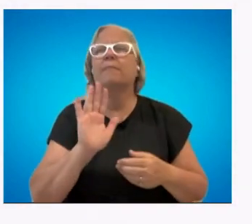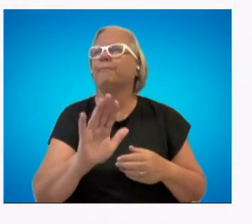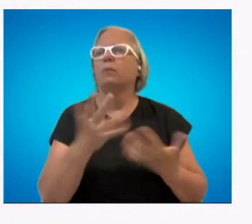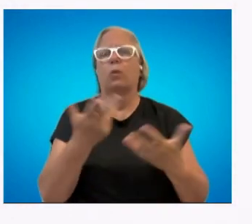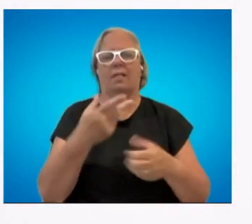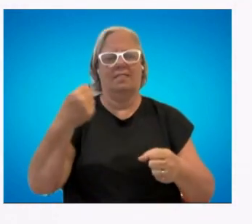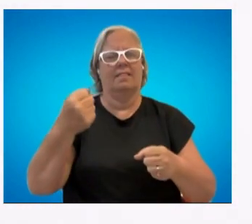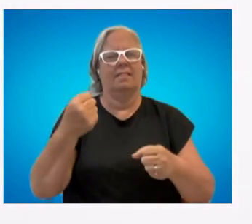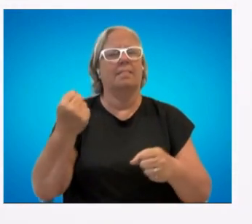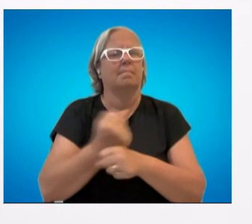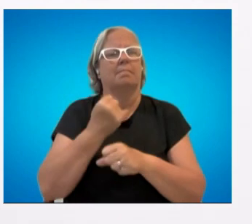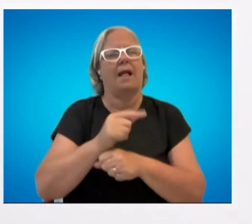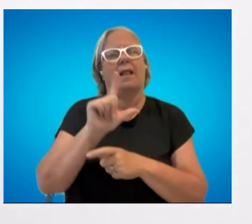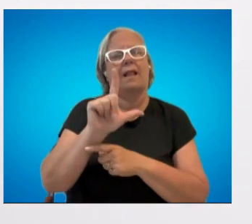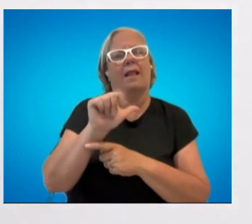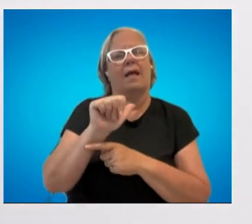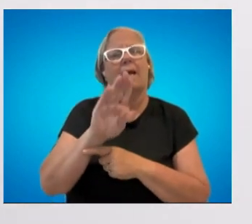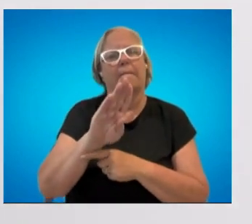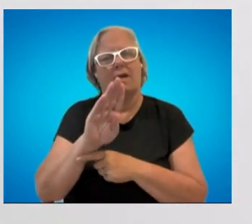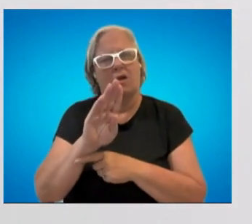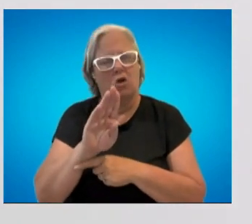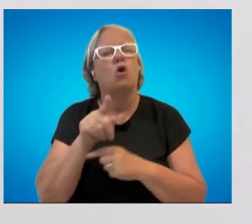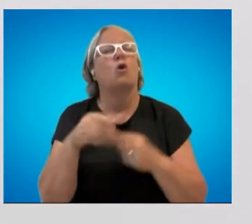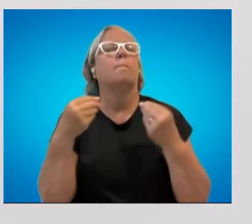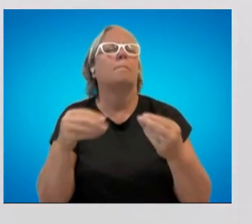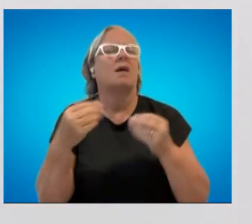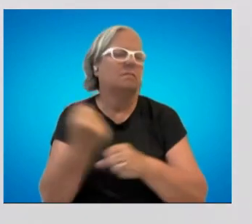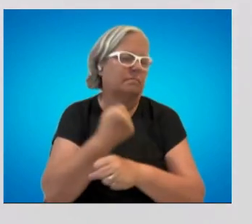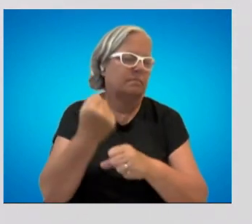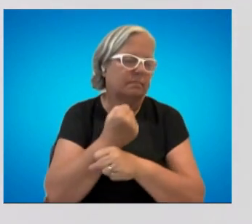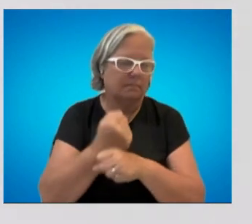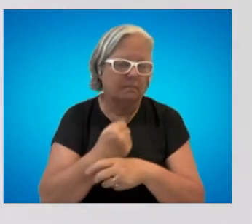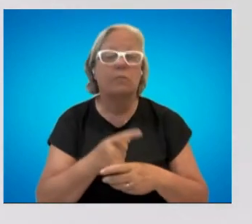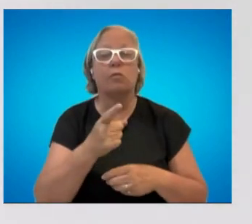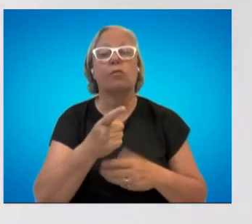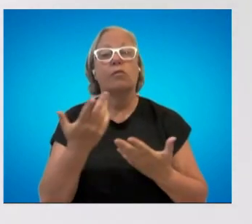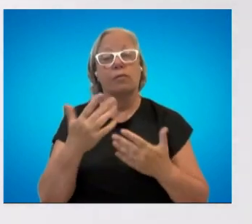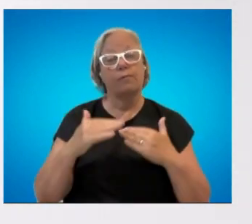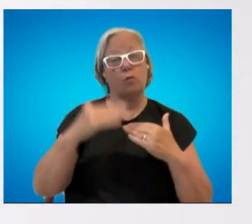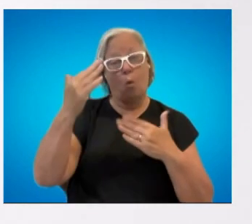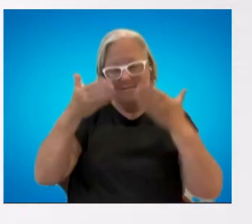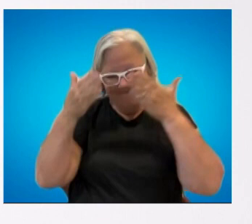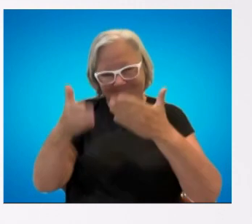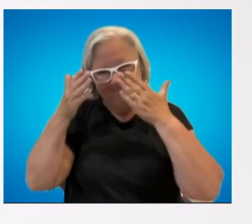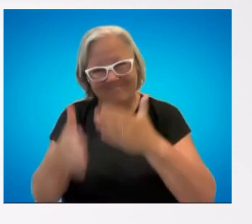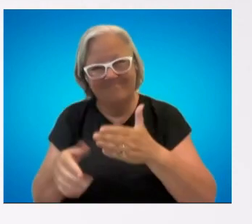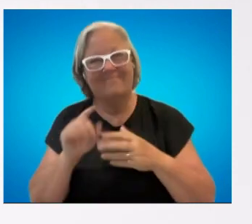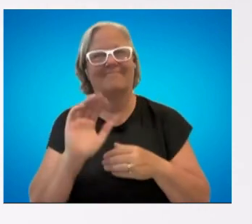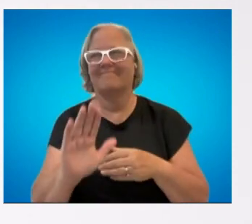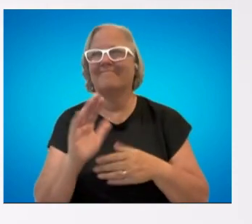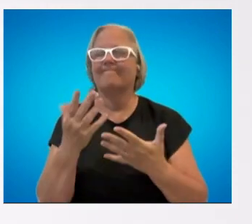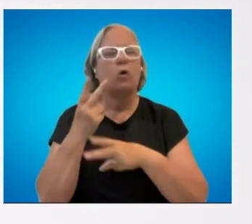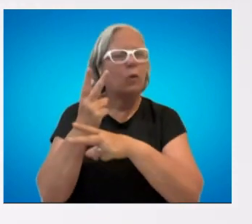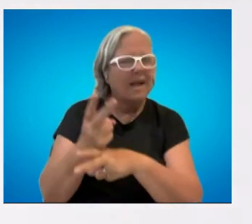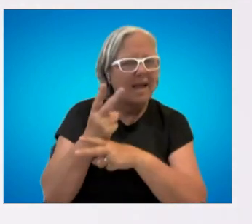Having to spend more time on care responsibilities, it limits professional and career advancement,